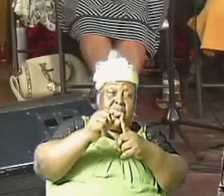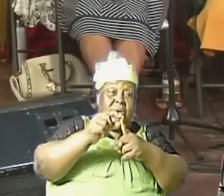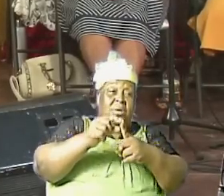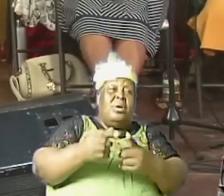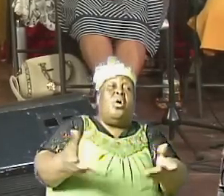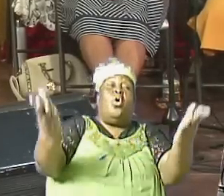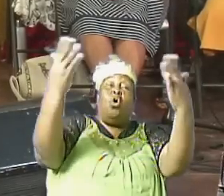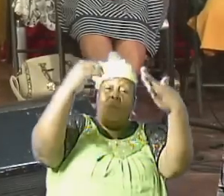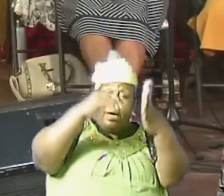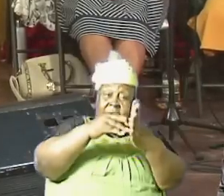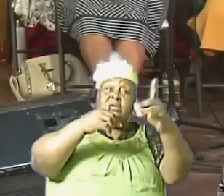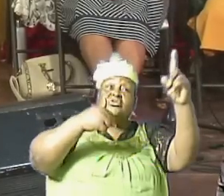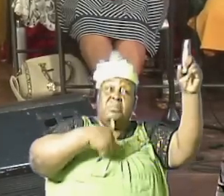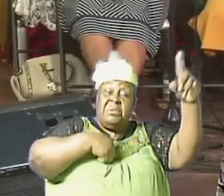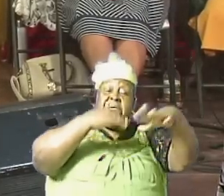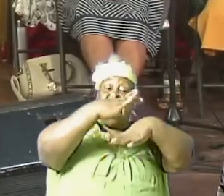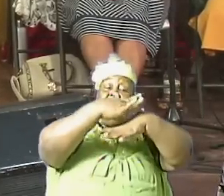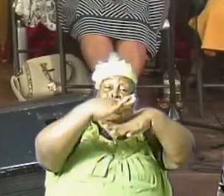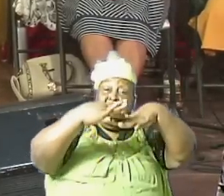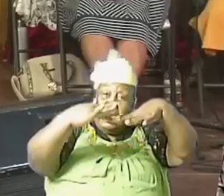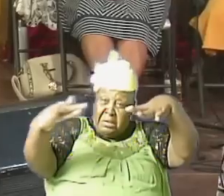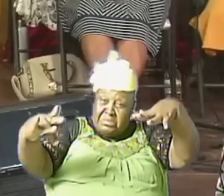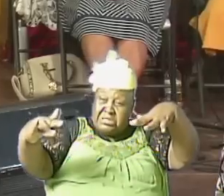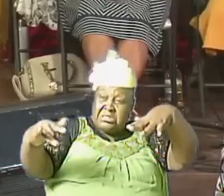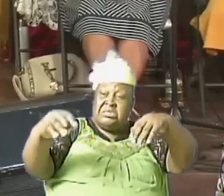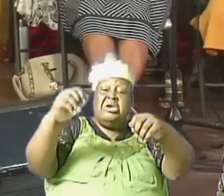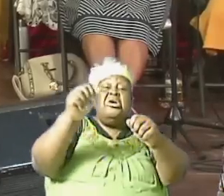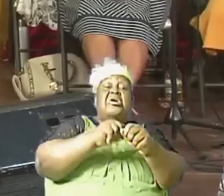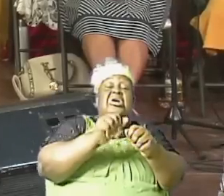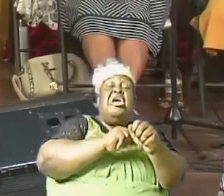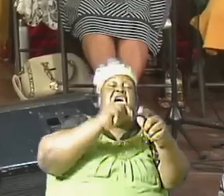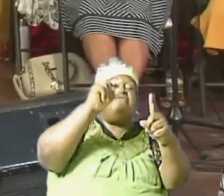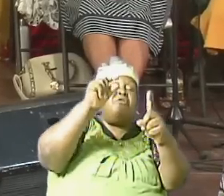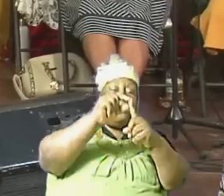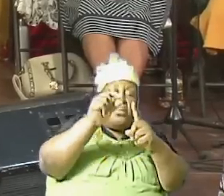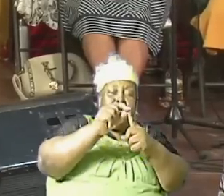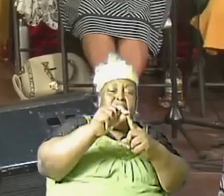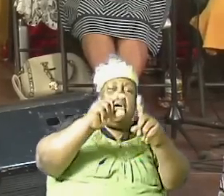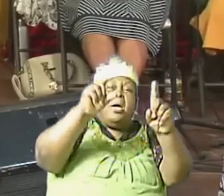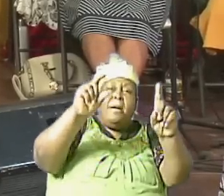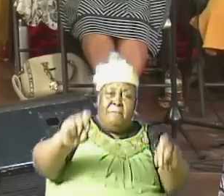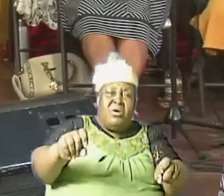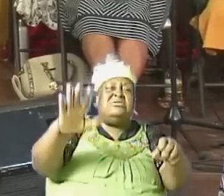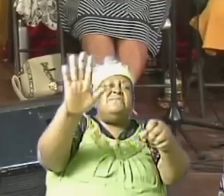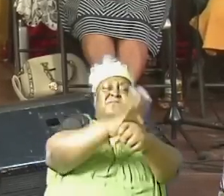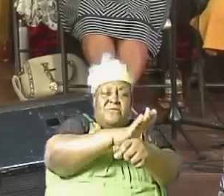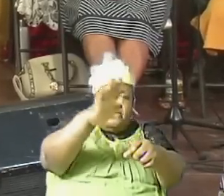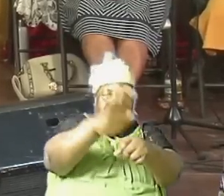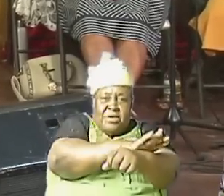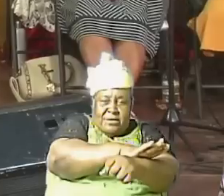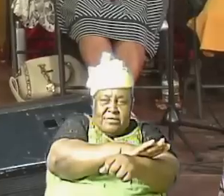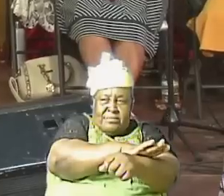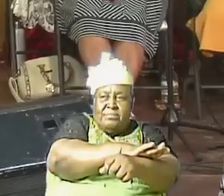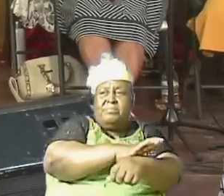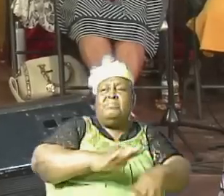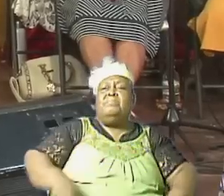Ooh, my God, every word must be fulfilled.